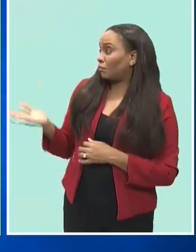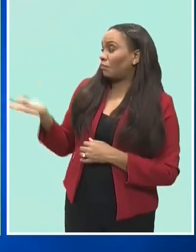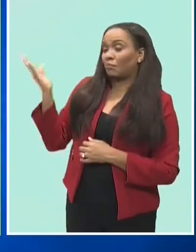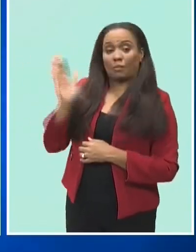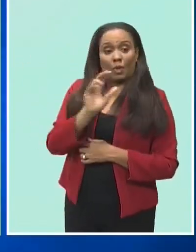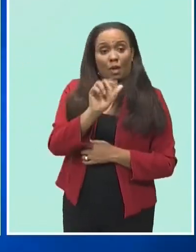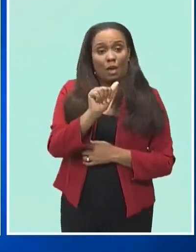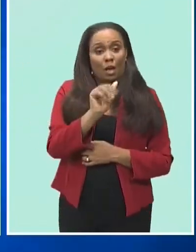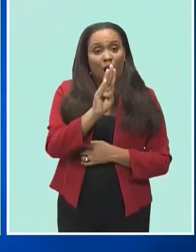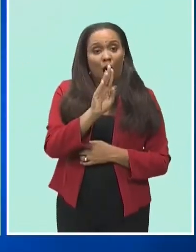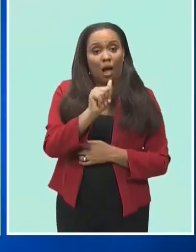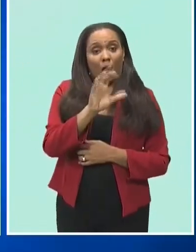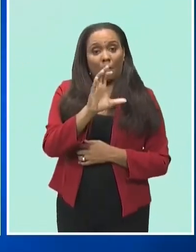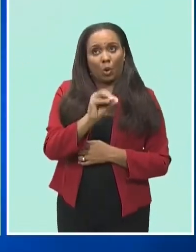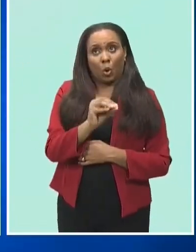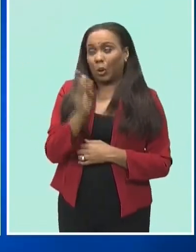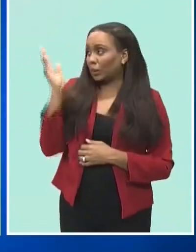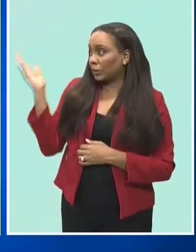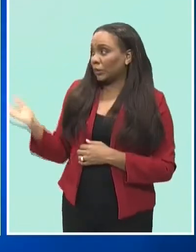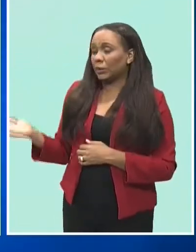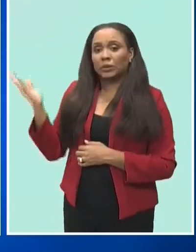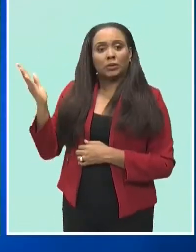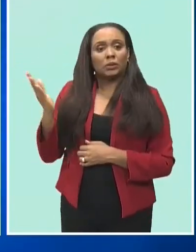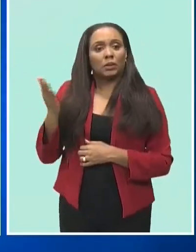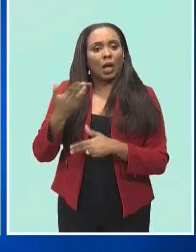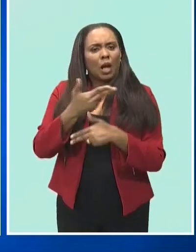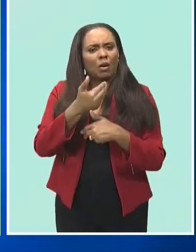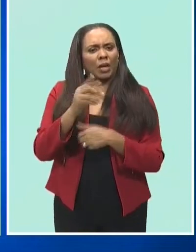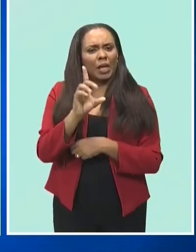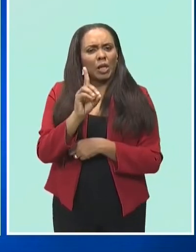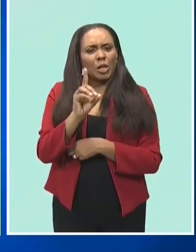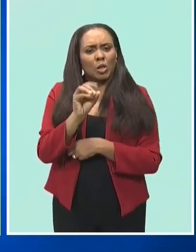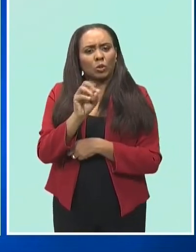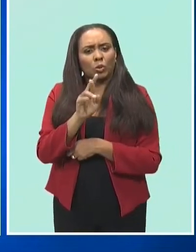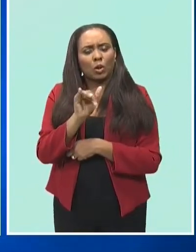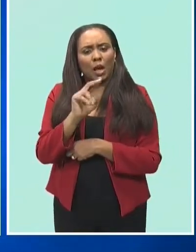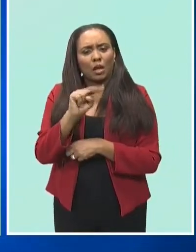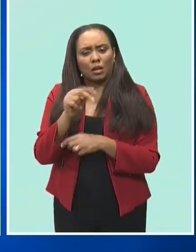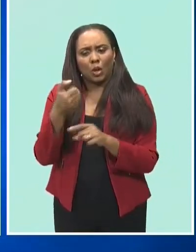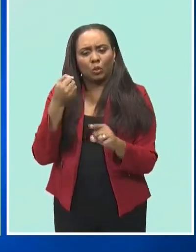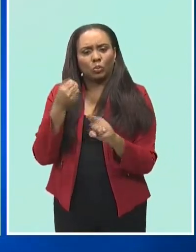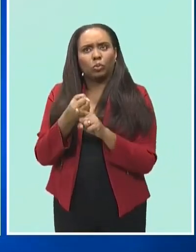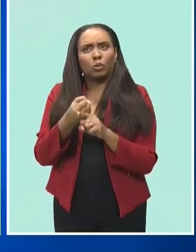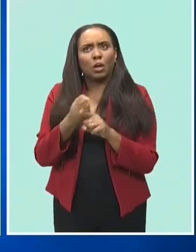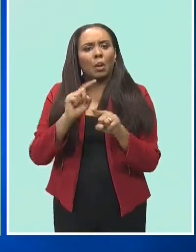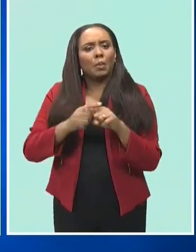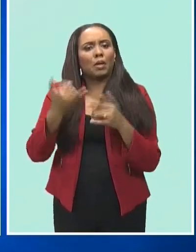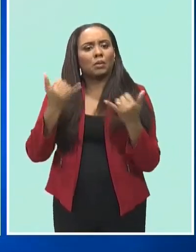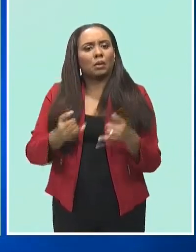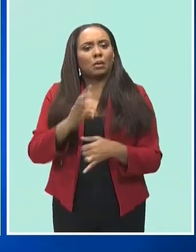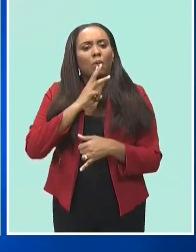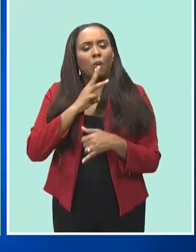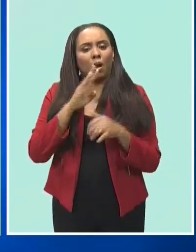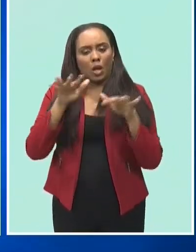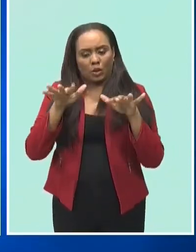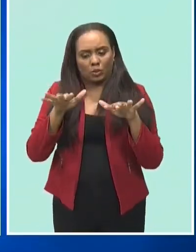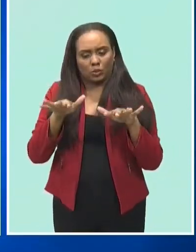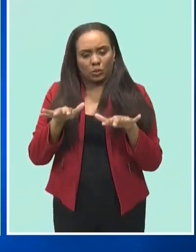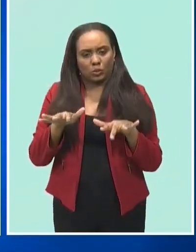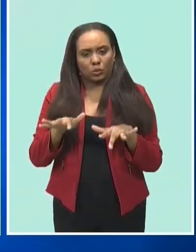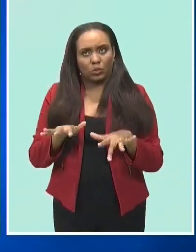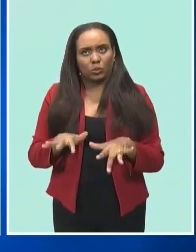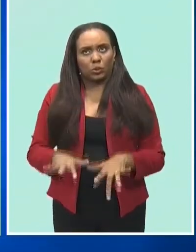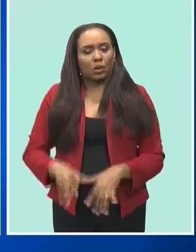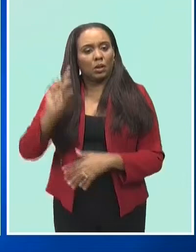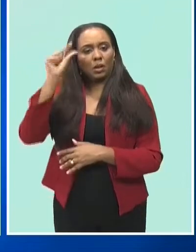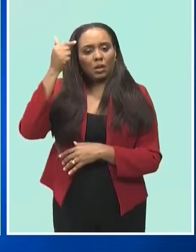since Hurricane Dorian released his fury on the island, forcing more than 3,000 residents out of their homes and eventually to the capital.